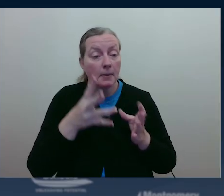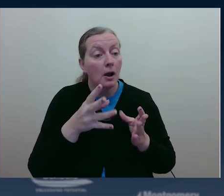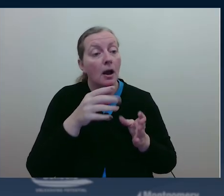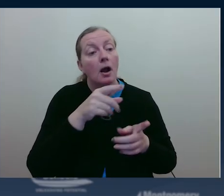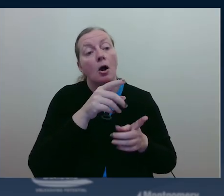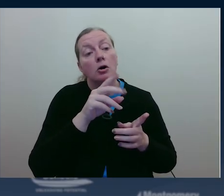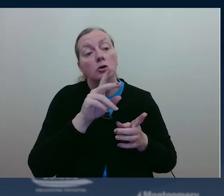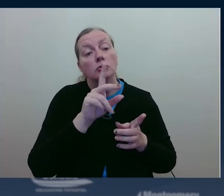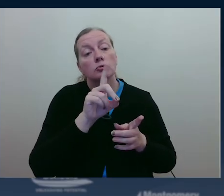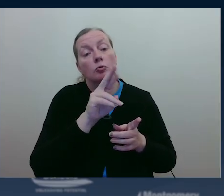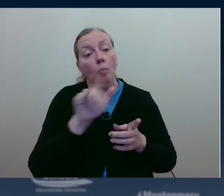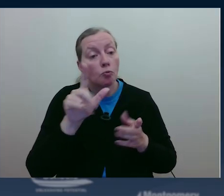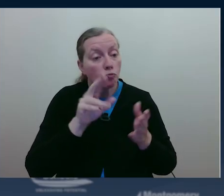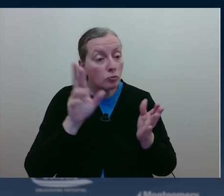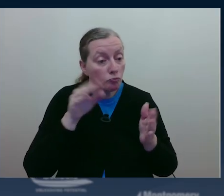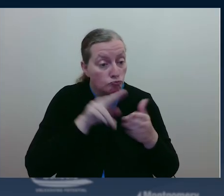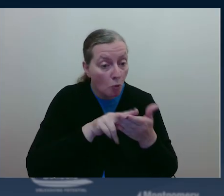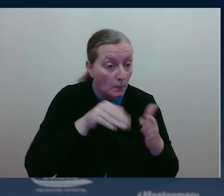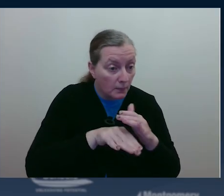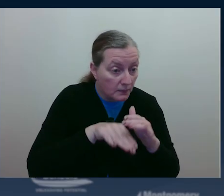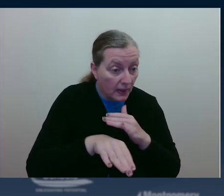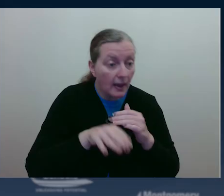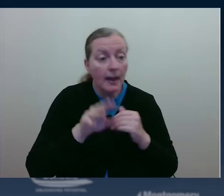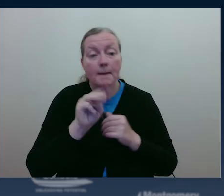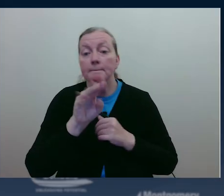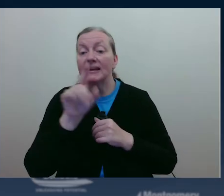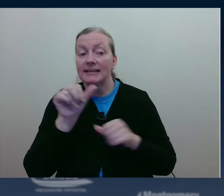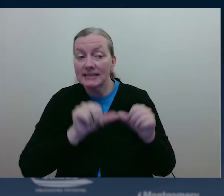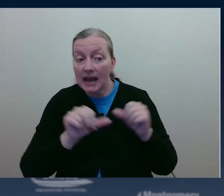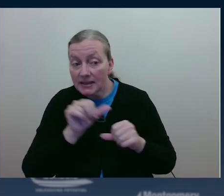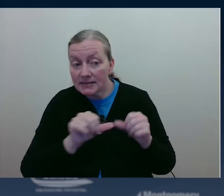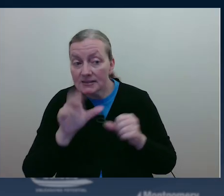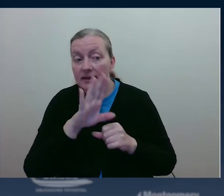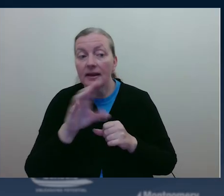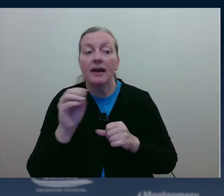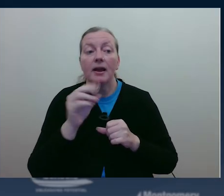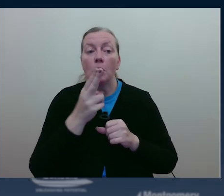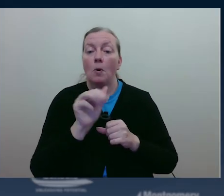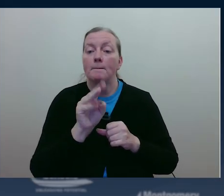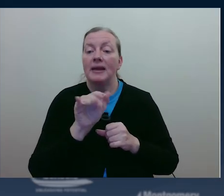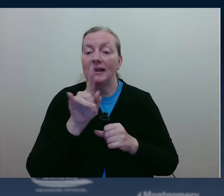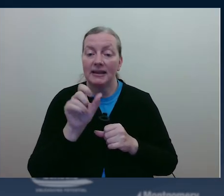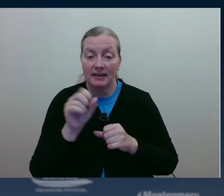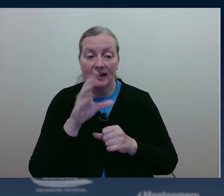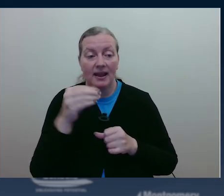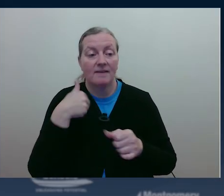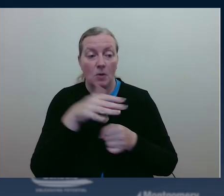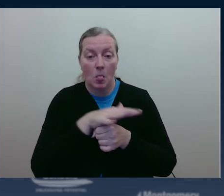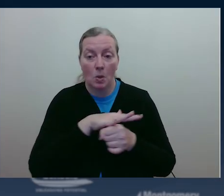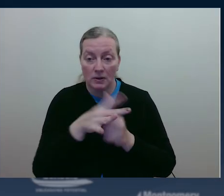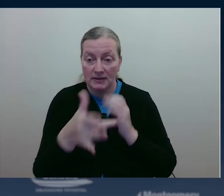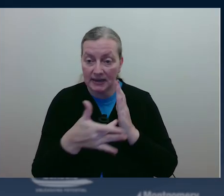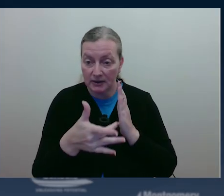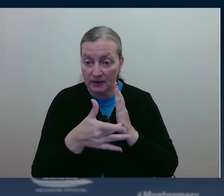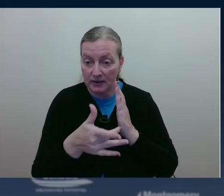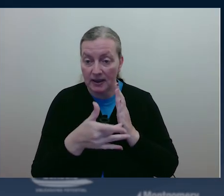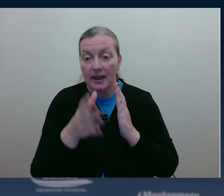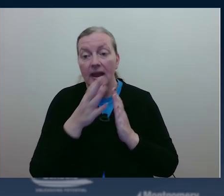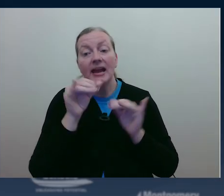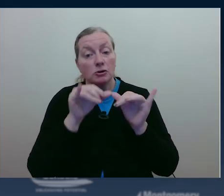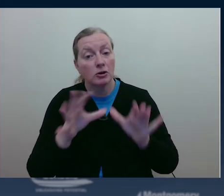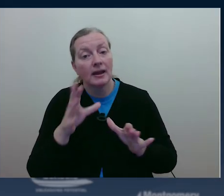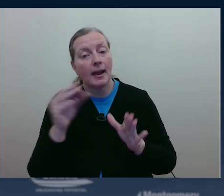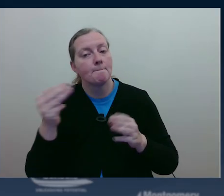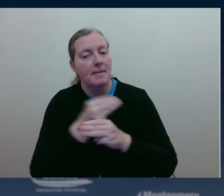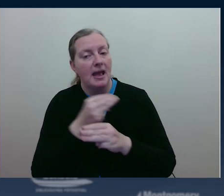science. She also has access to the school's local technology, engineering, and math signature program. Anita wants to be a